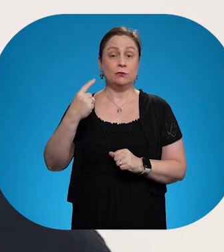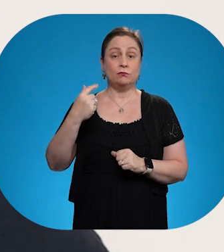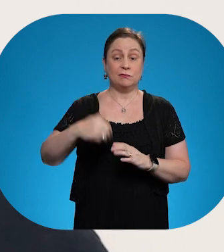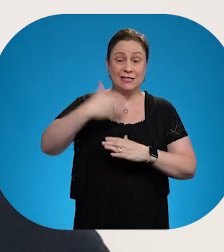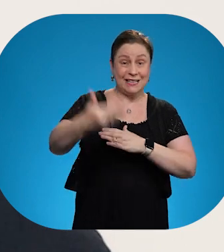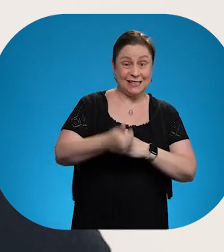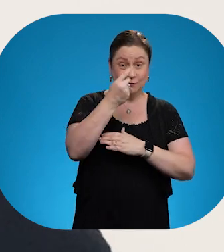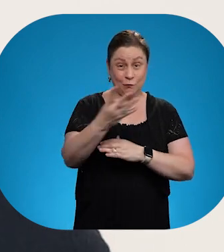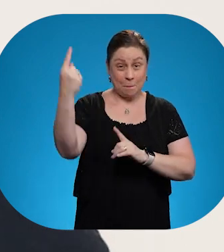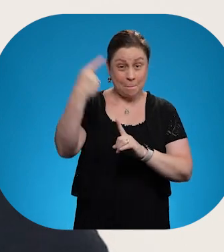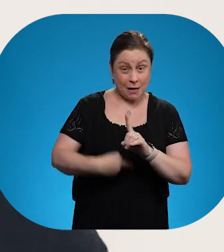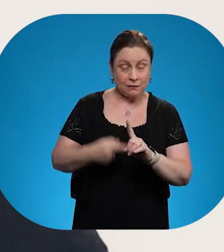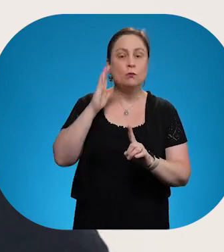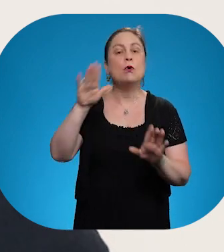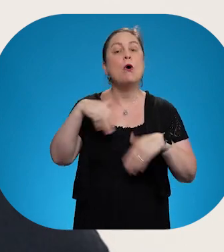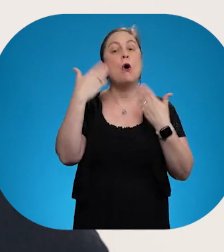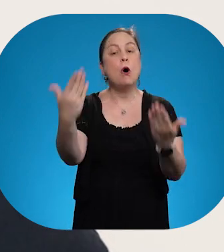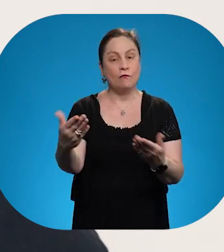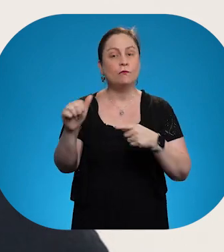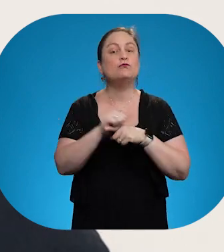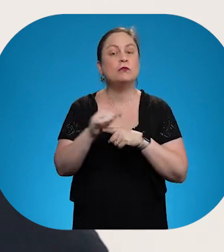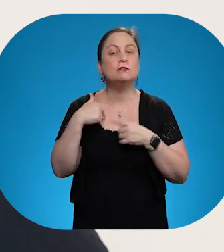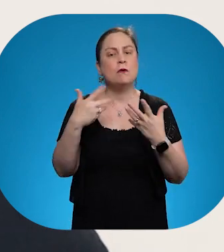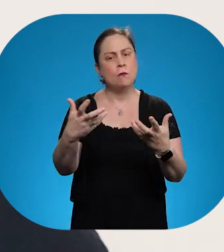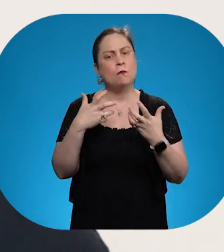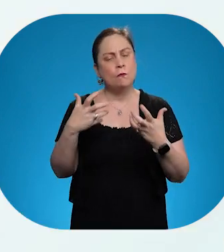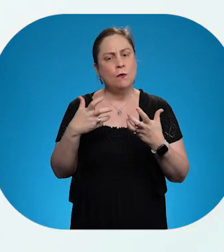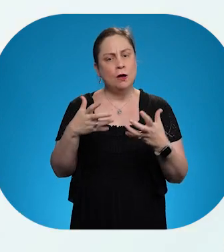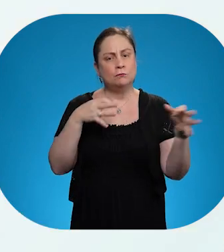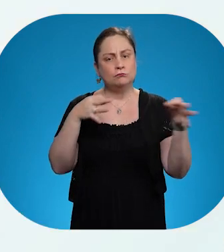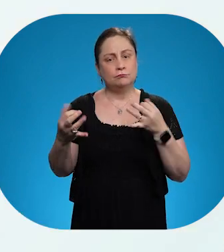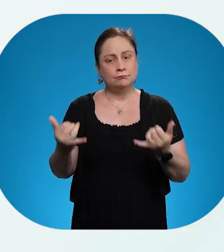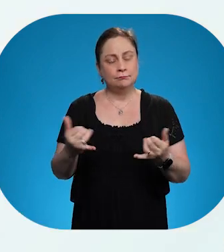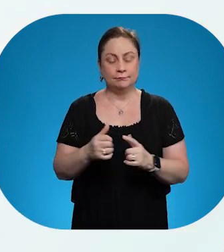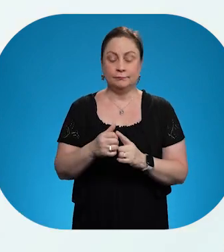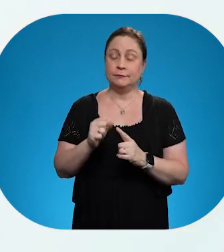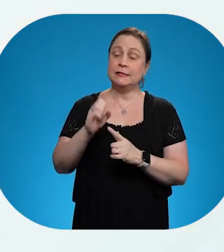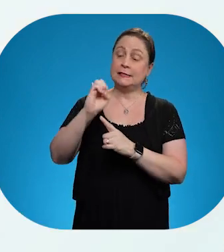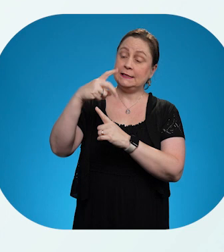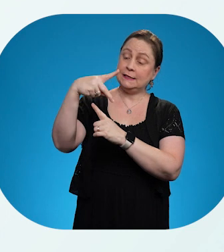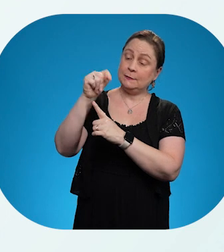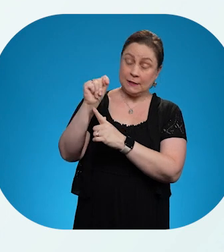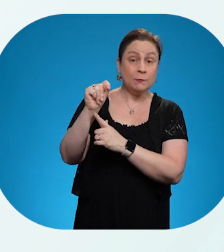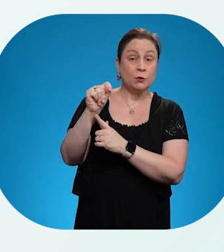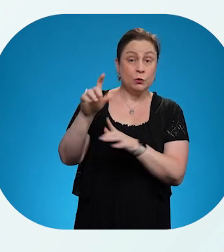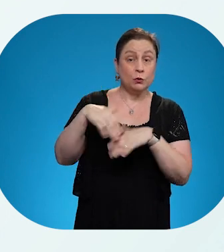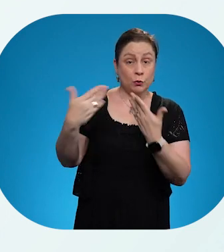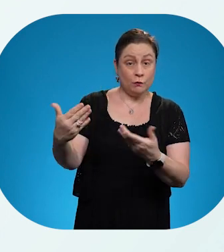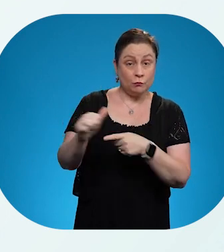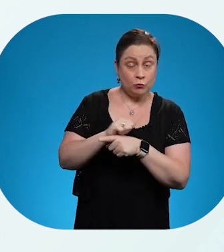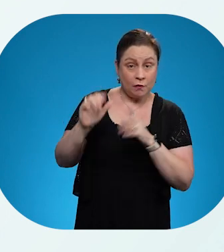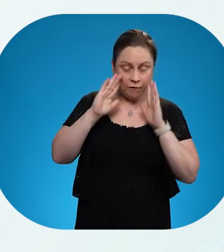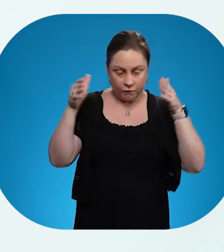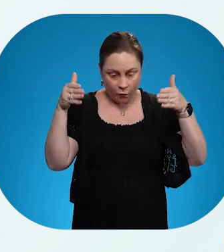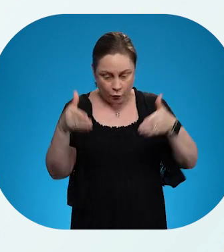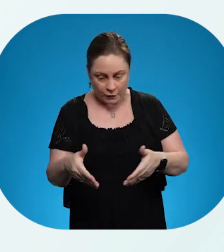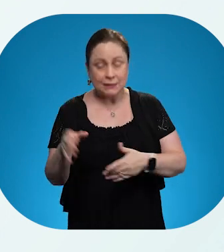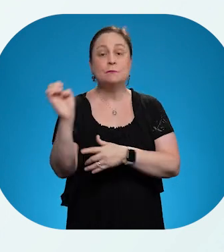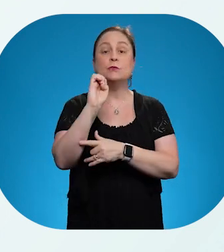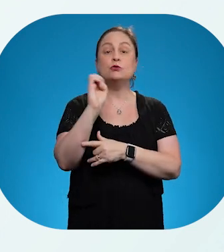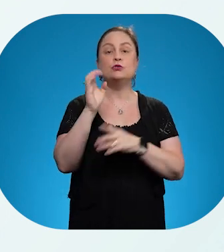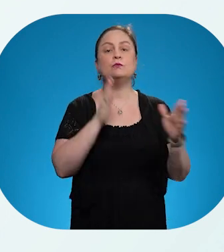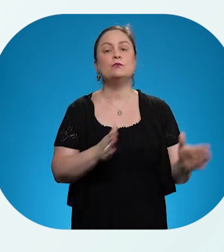next several months that I want to take a moment to highlight now. In September, we'll be offering a training focusing on